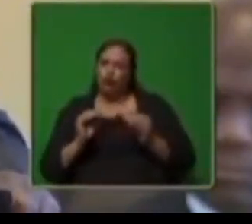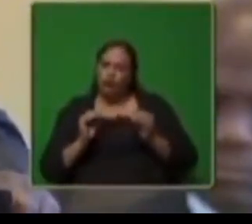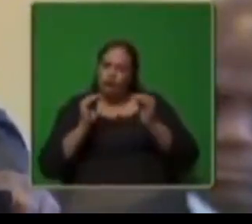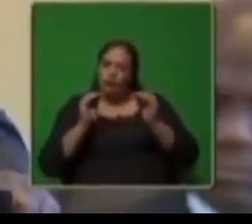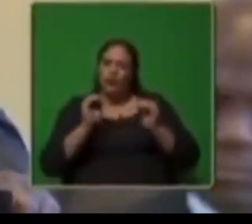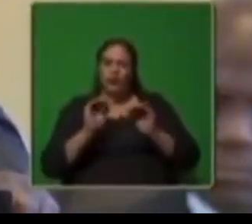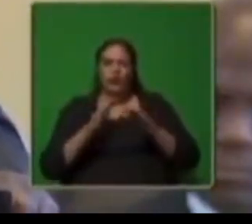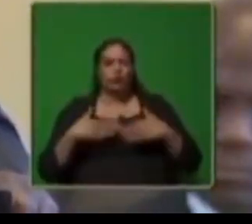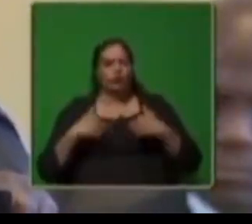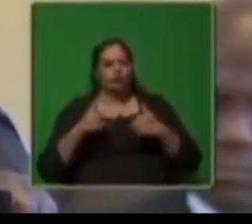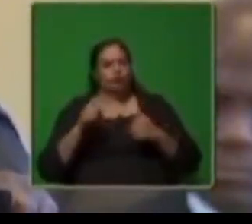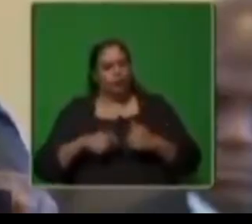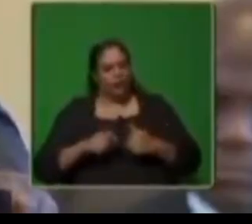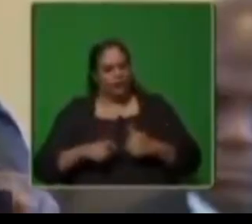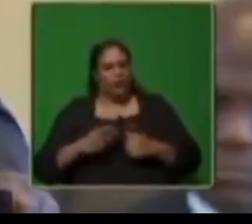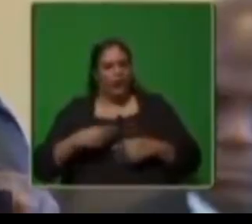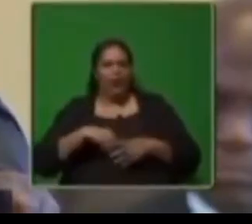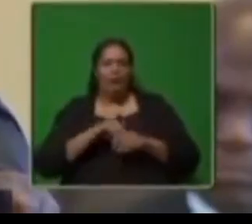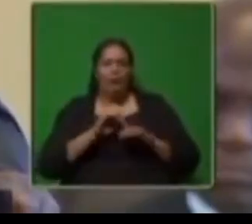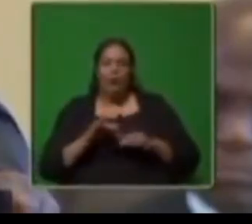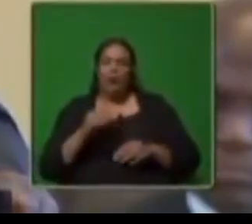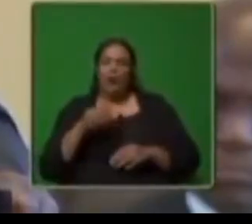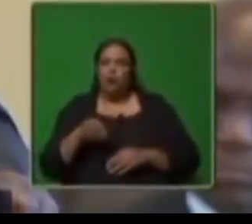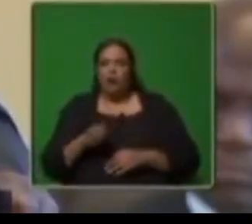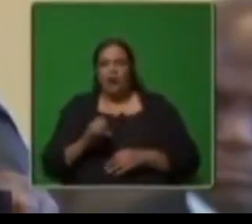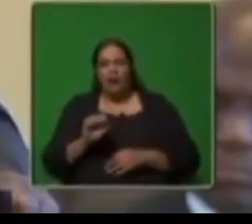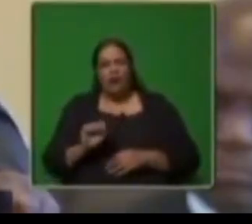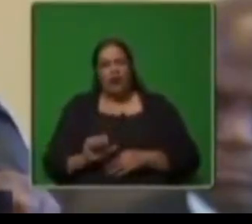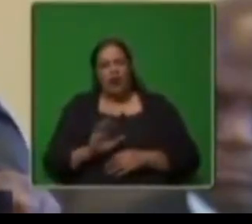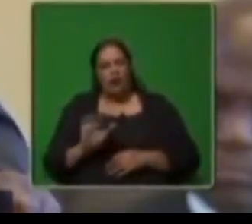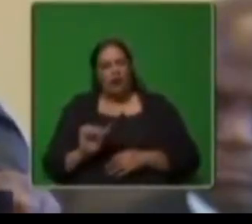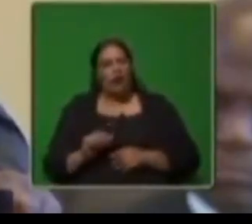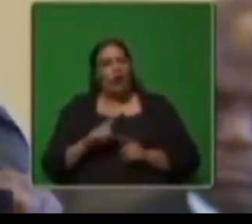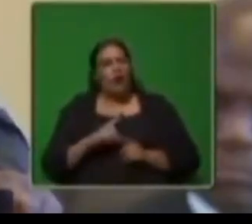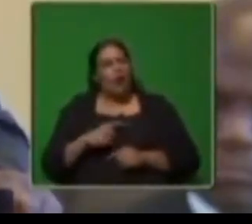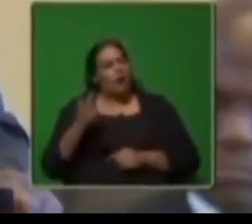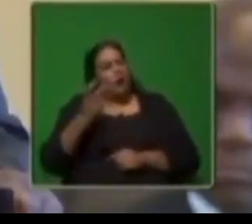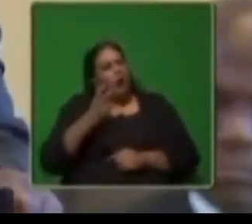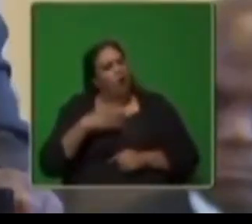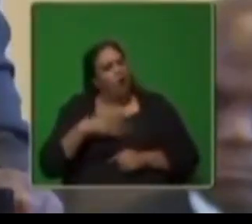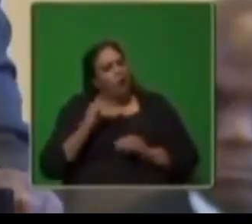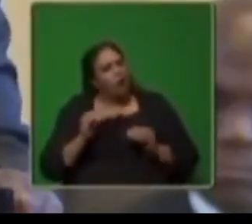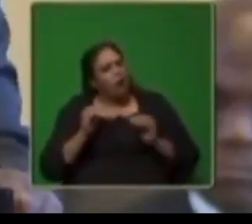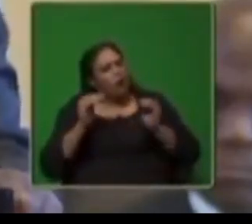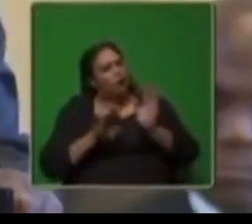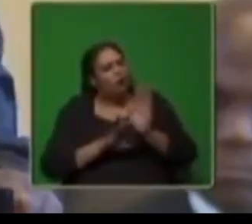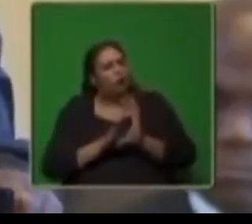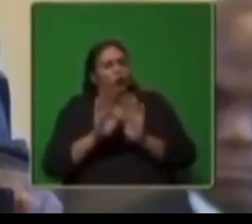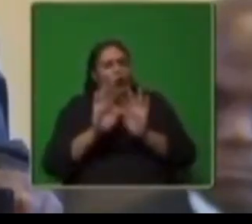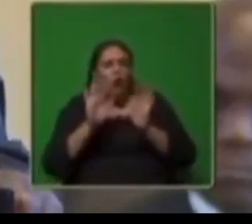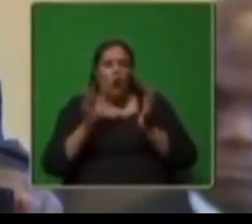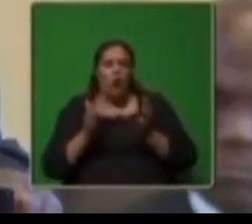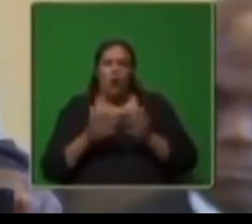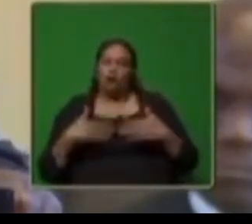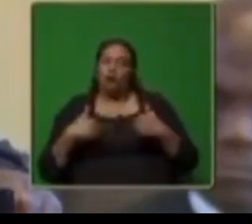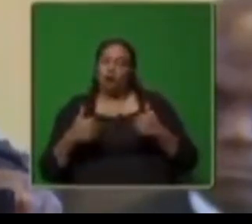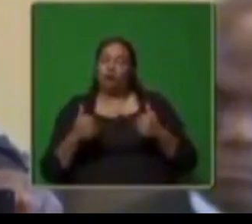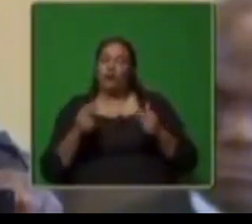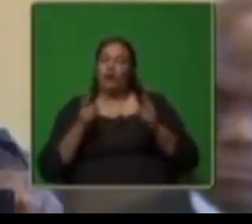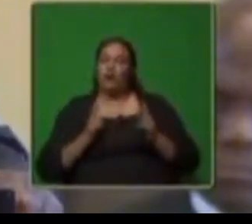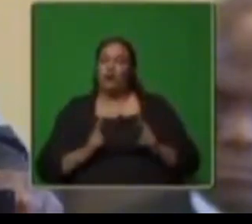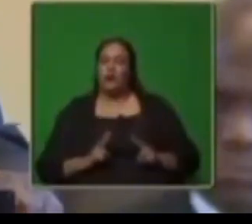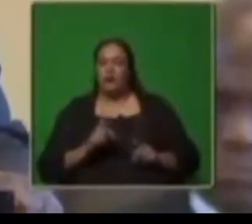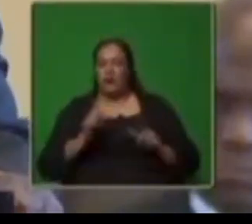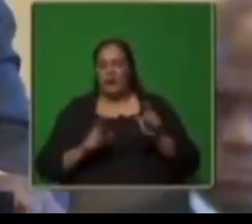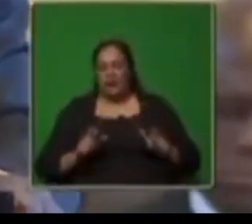the well-being of the people of South Africa as we seek to advance the well-being of